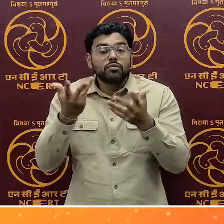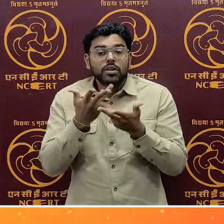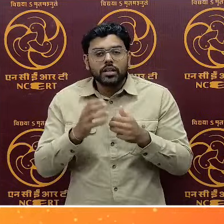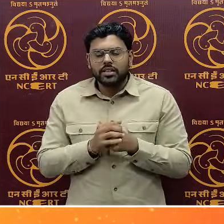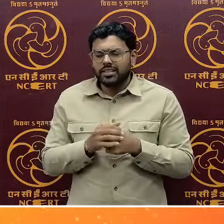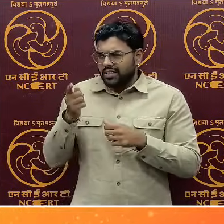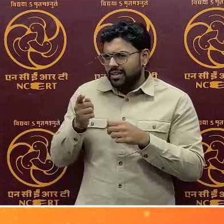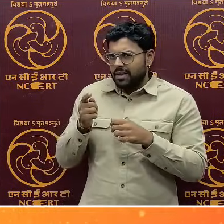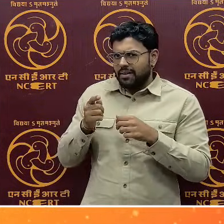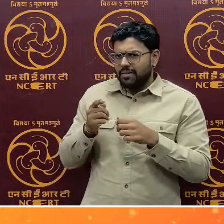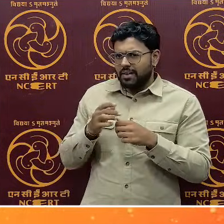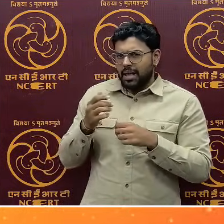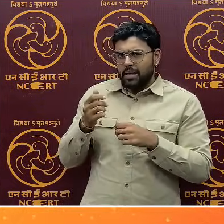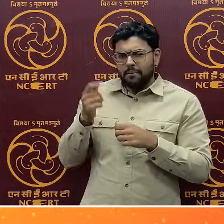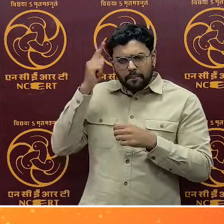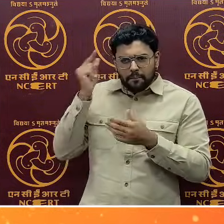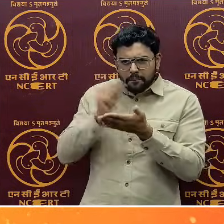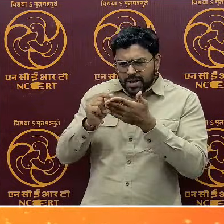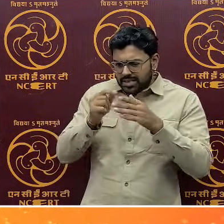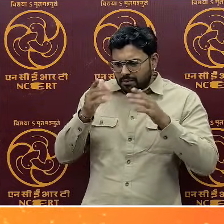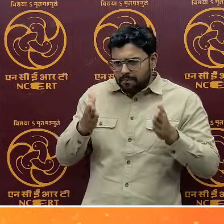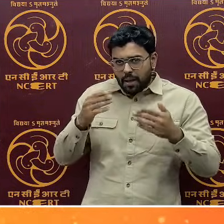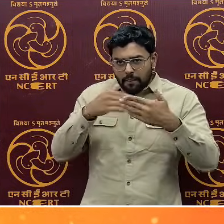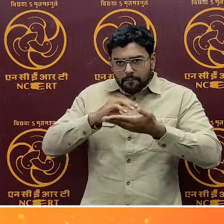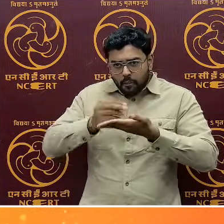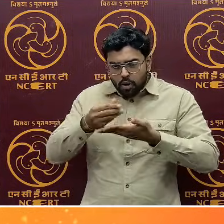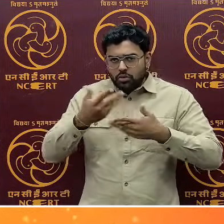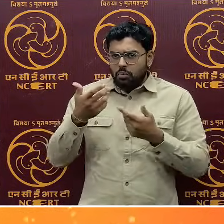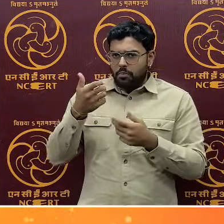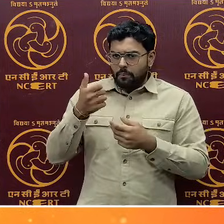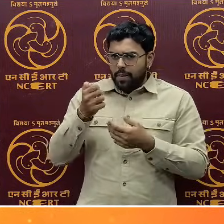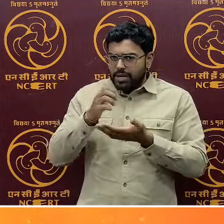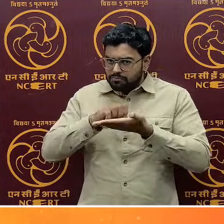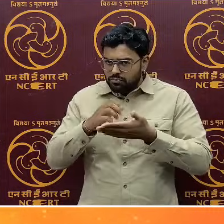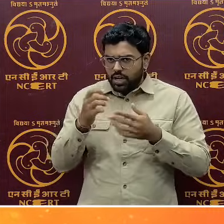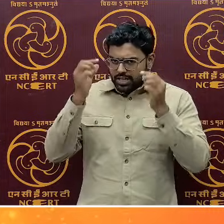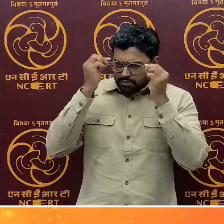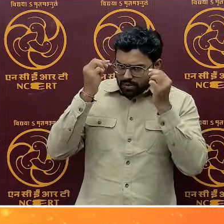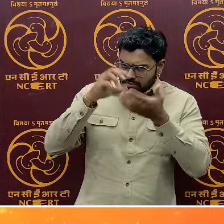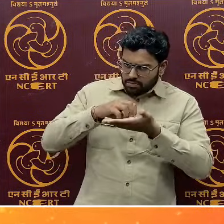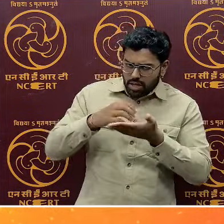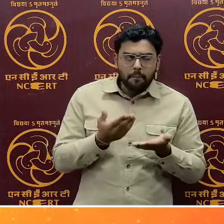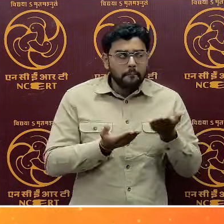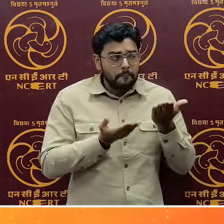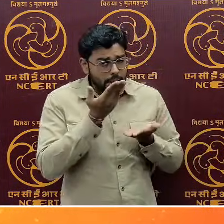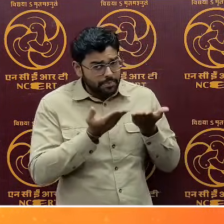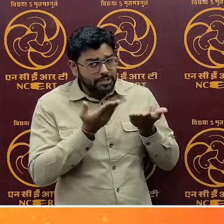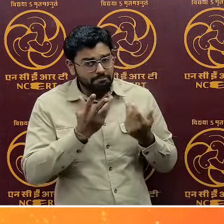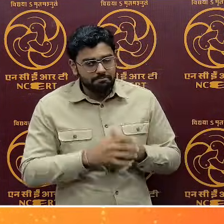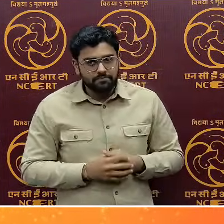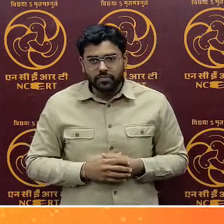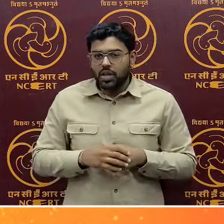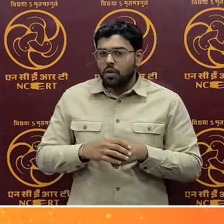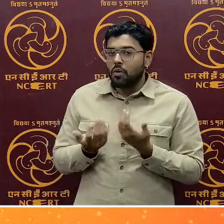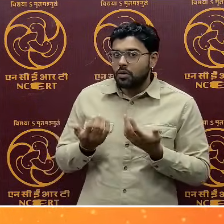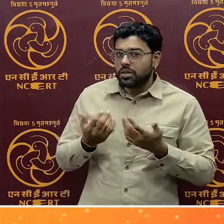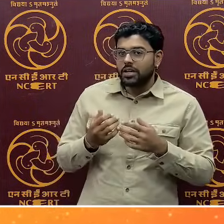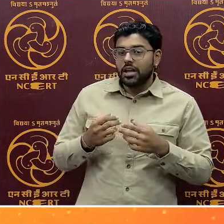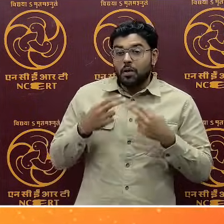box case, maybe Or pen maybe case. not. Maybe. specs case, Maybe. or code